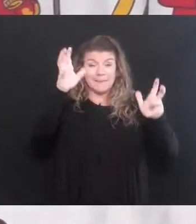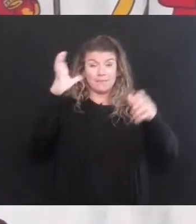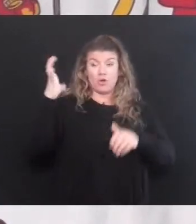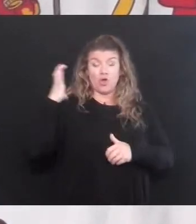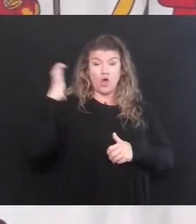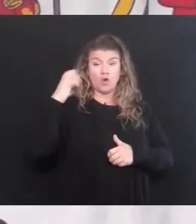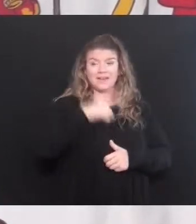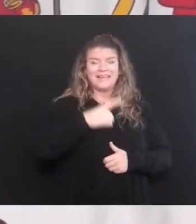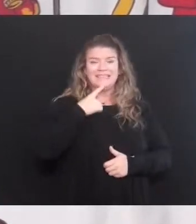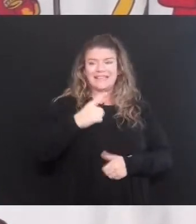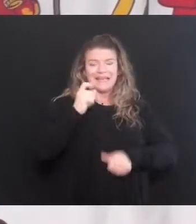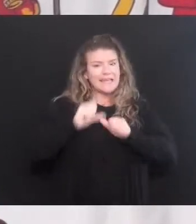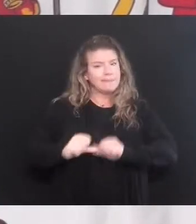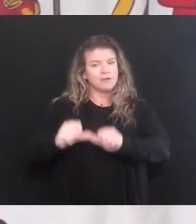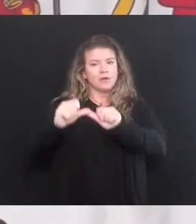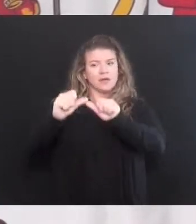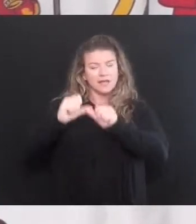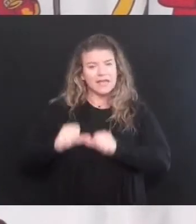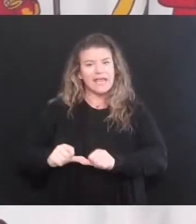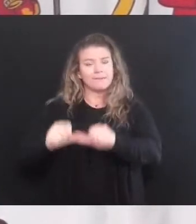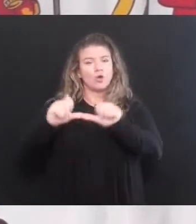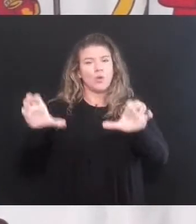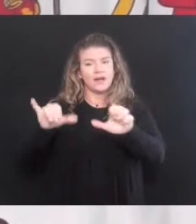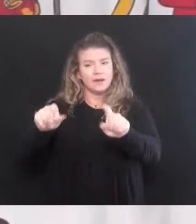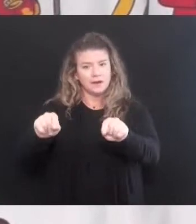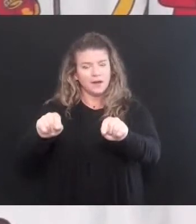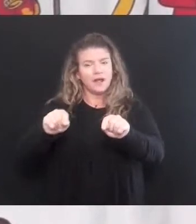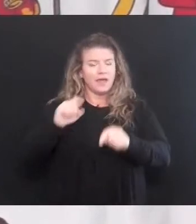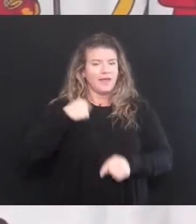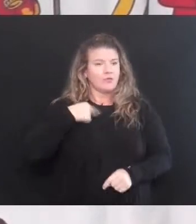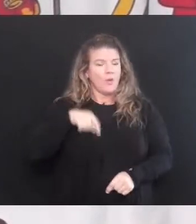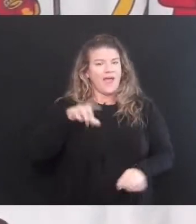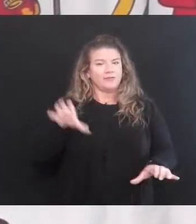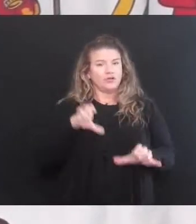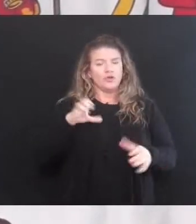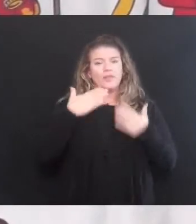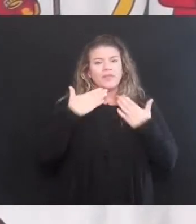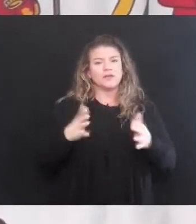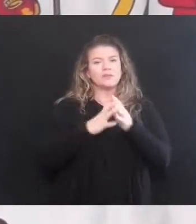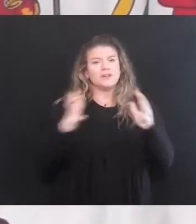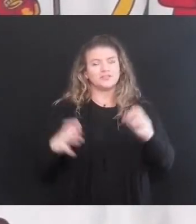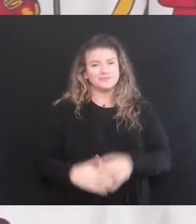keep sawing wood, boys, just keep sawing wood. That's what we need to do. Thank y'all.